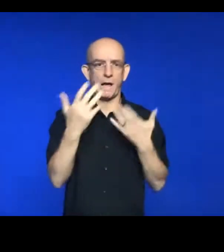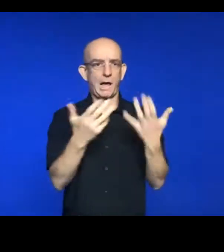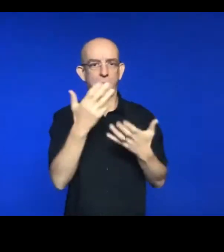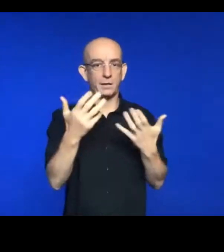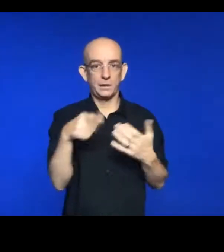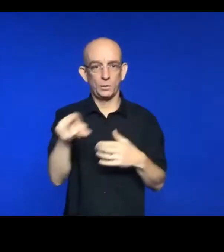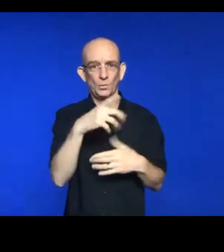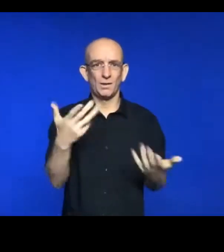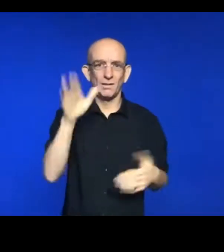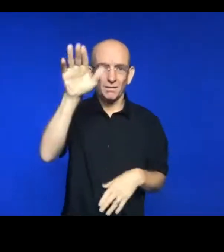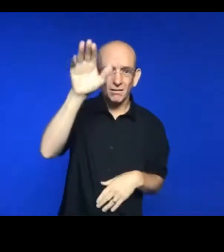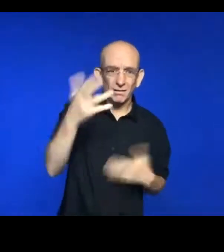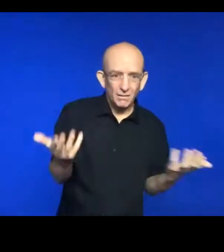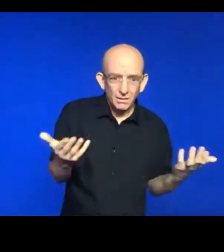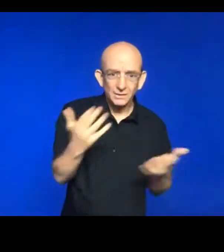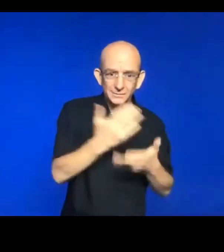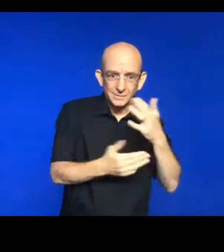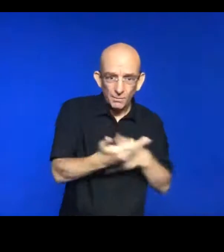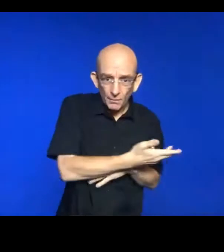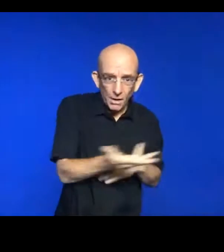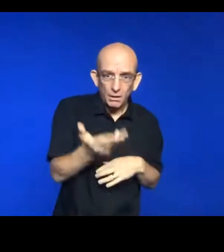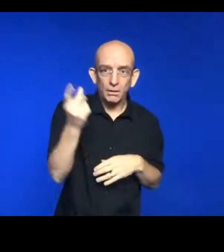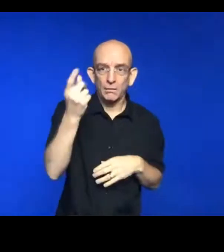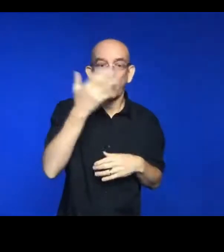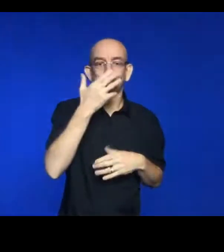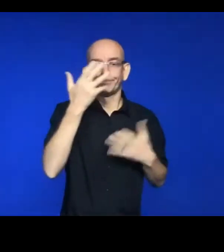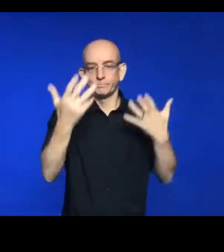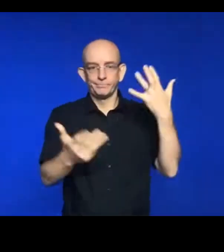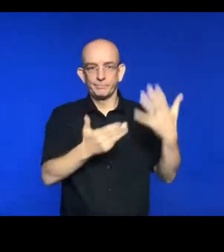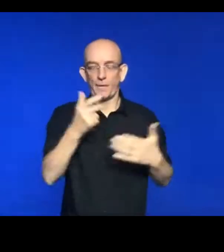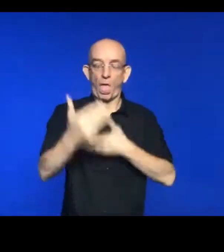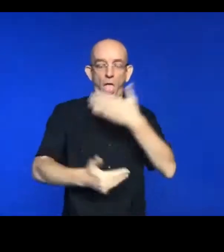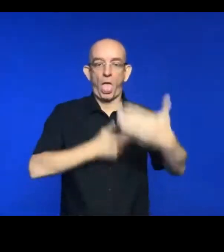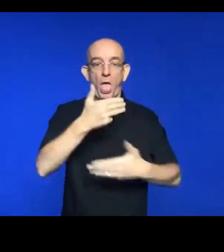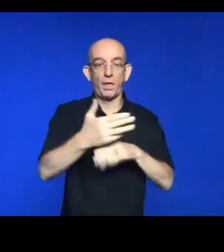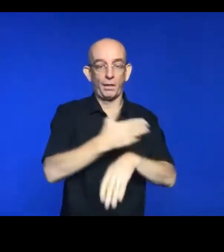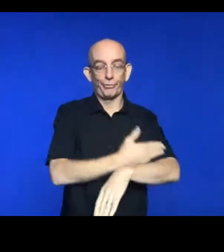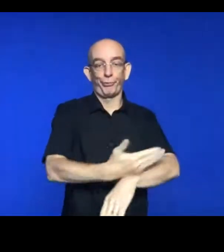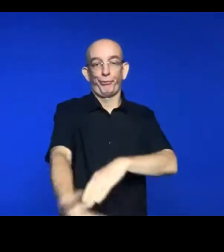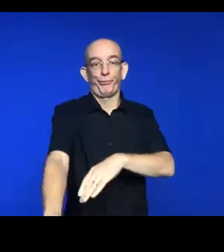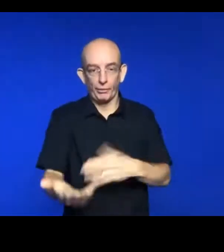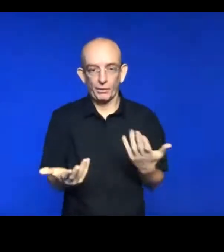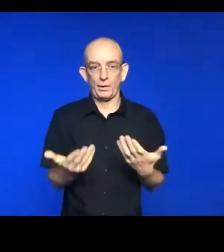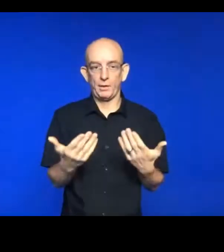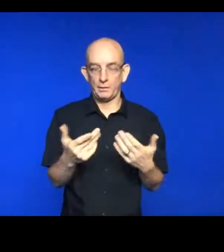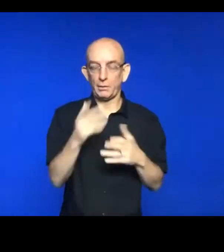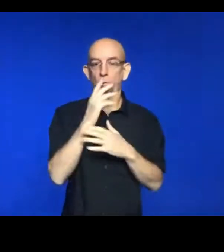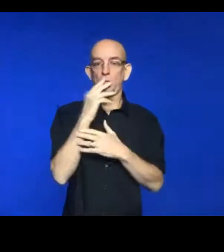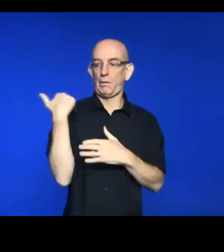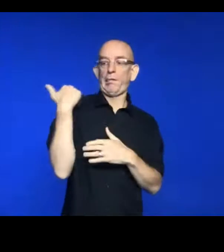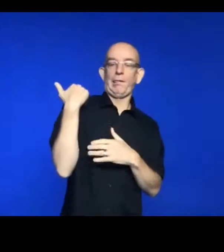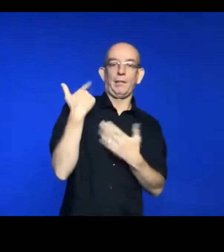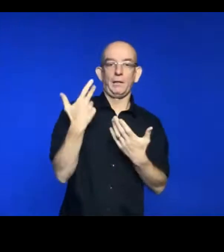moving forward, a request from an advocacy point of view, a request to include the agenda